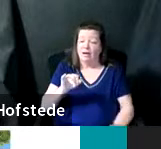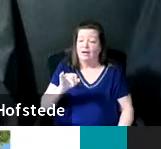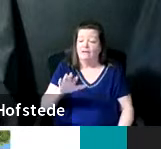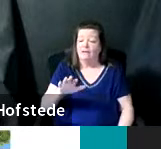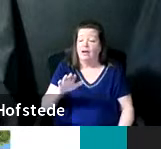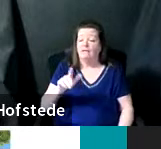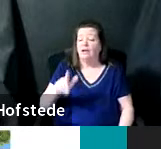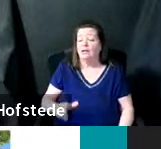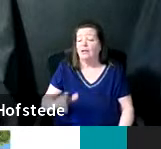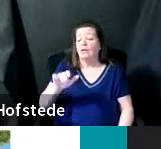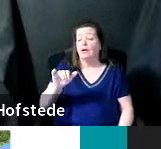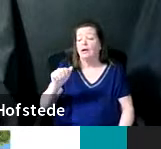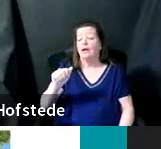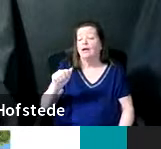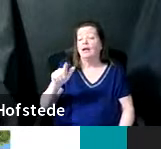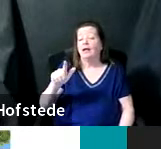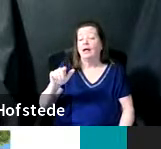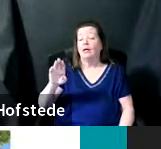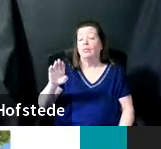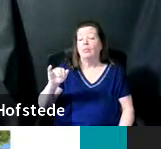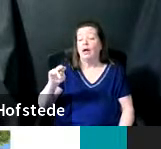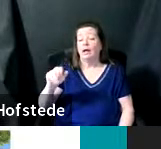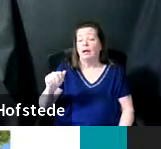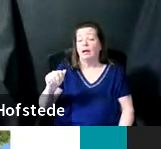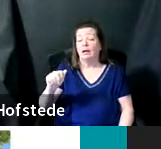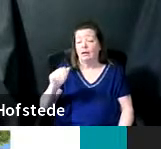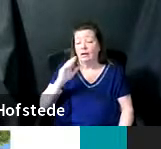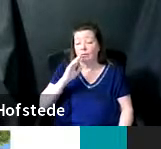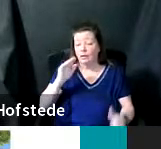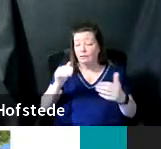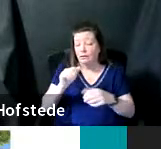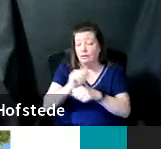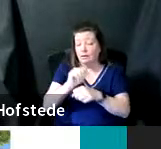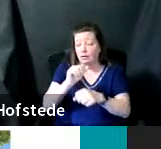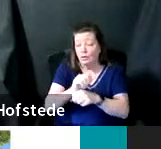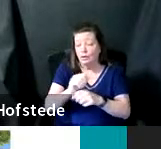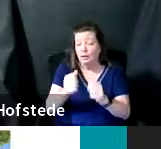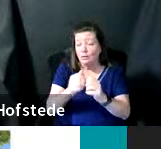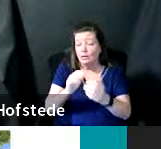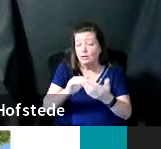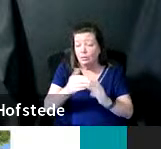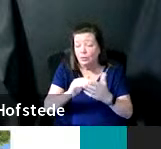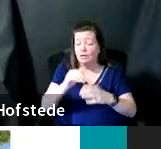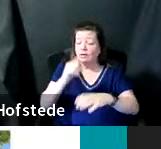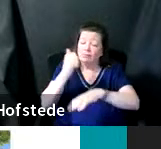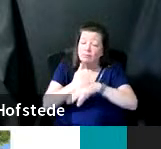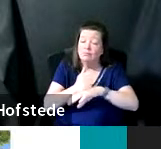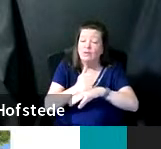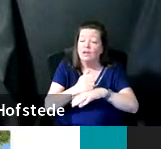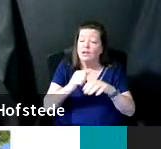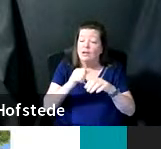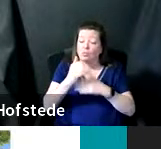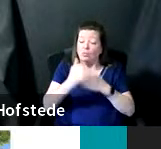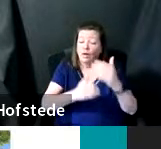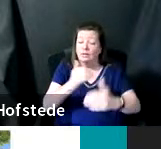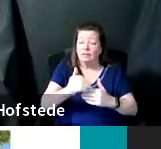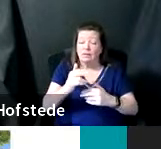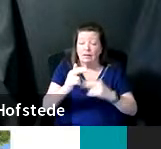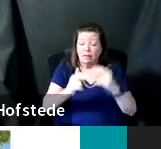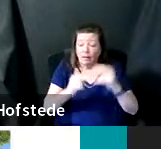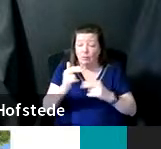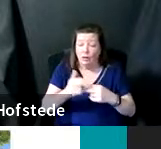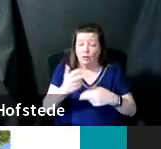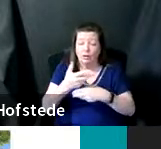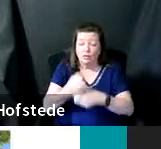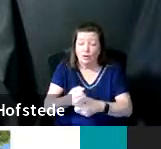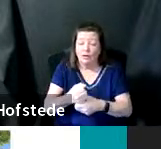Albina. And we focus on working with the community, establishing transparent processes and building trust,